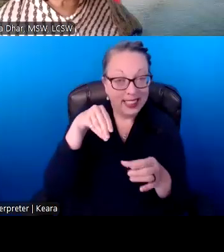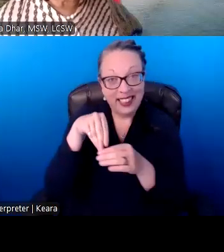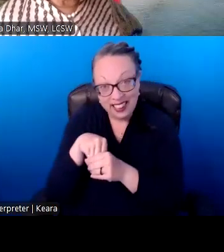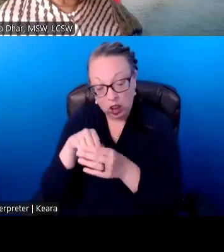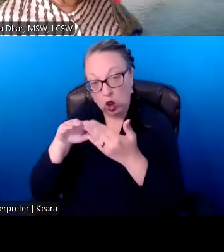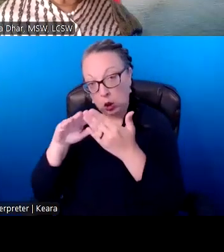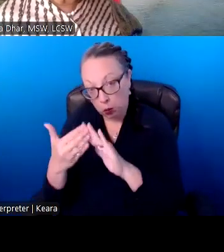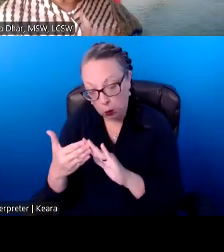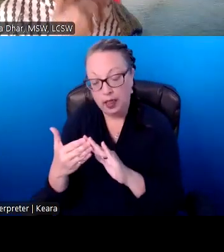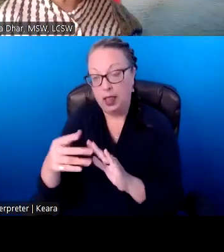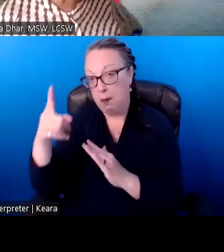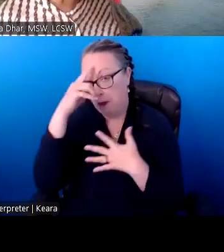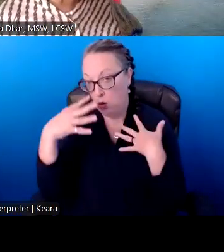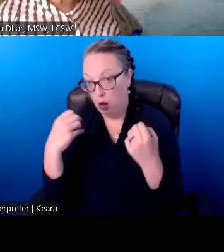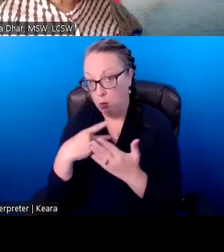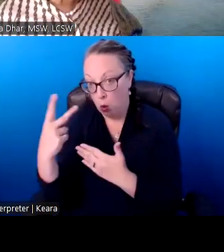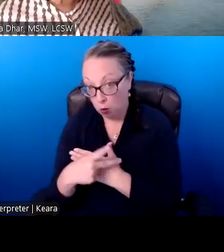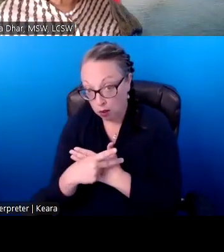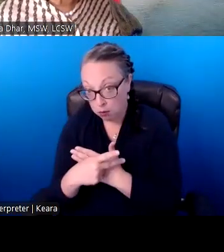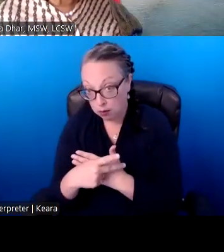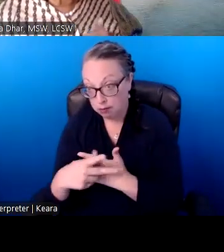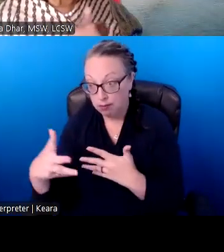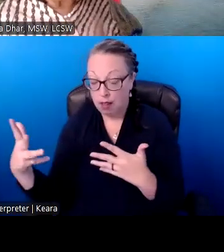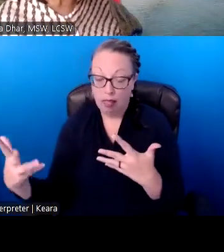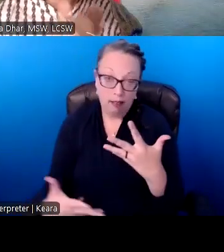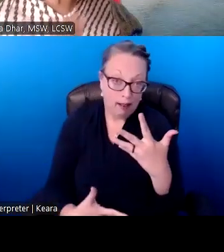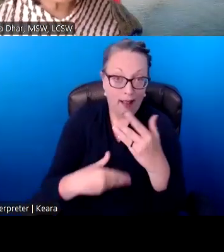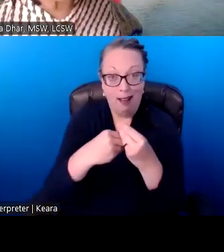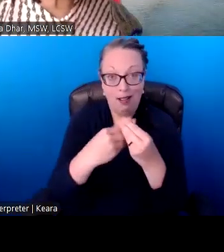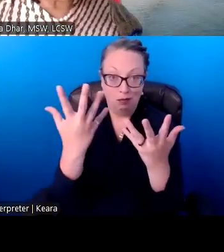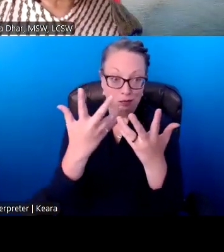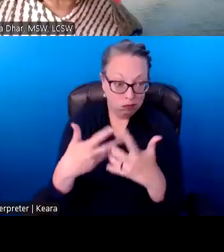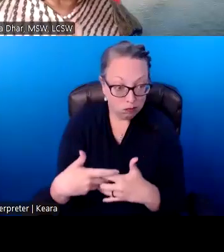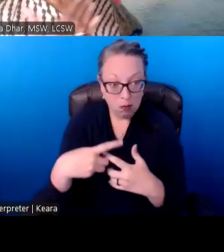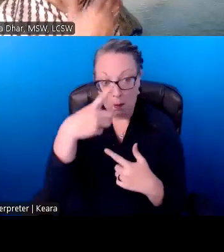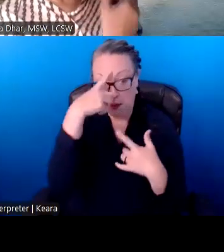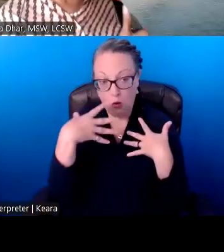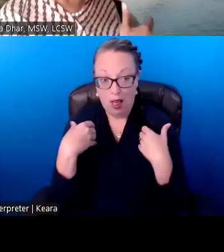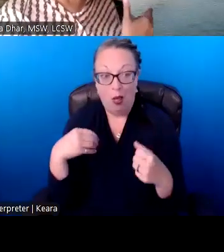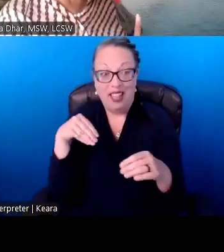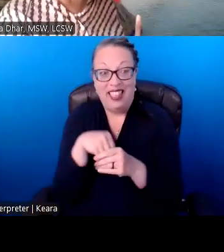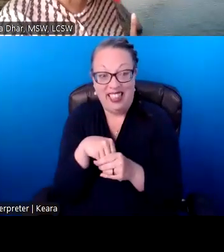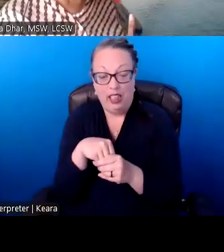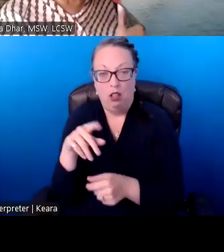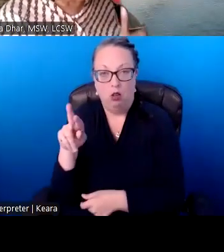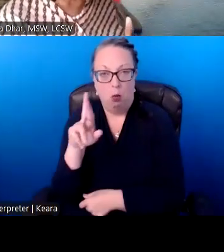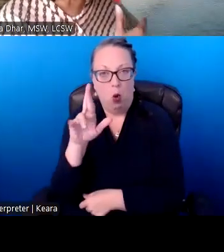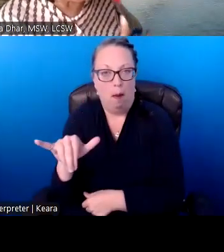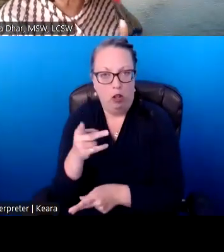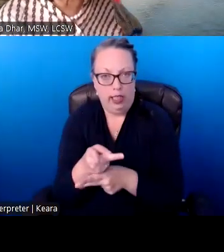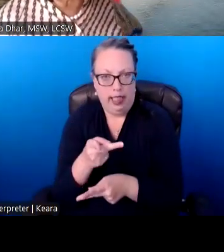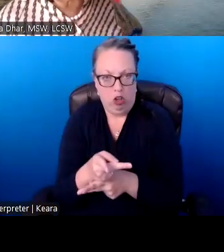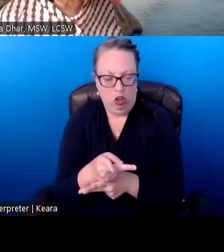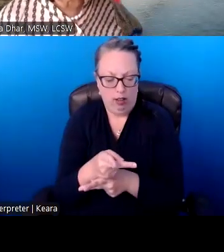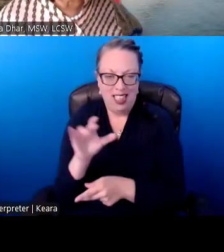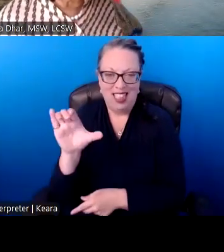programs, and then integrating mental health in primary care, like the model I just talked about, the COCM